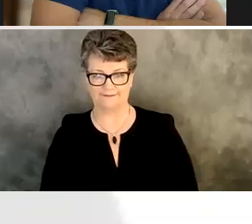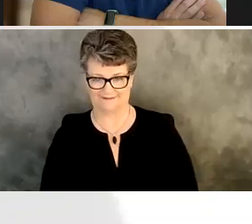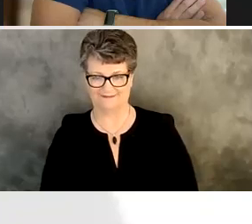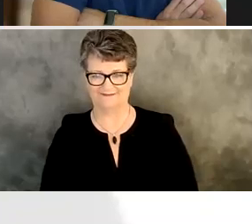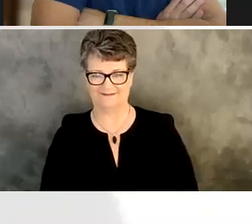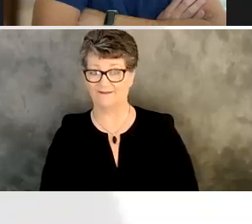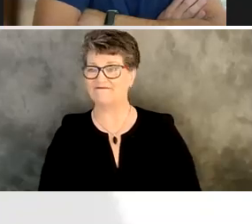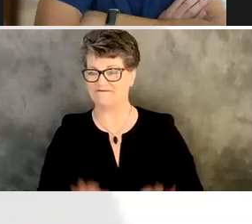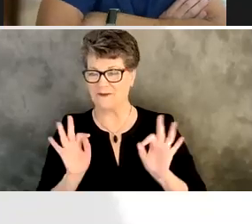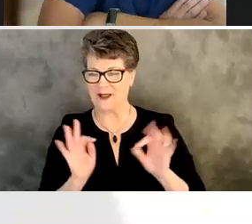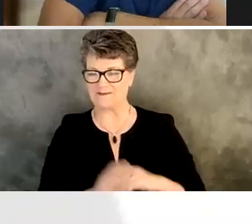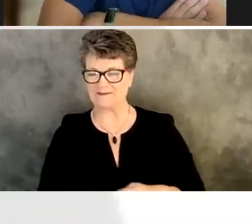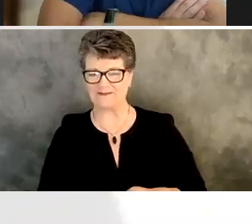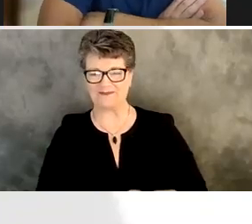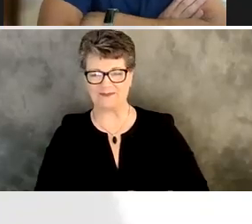Right.